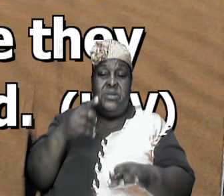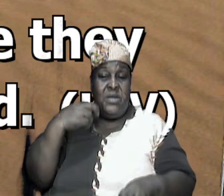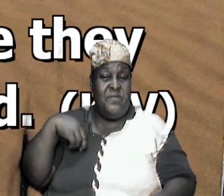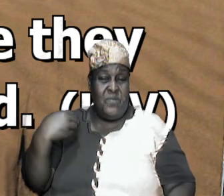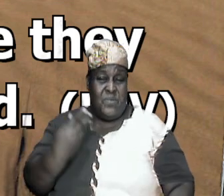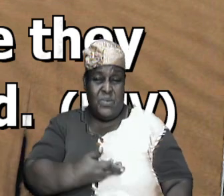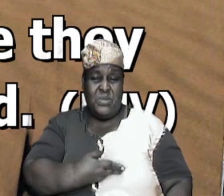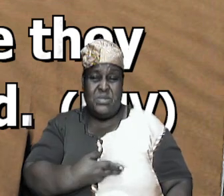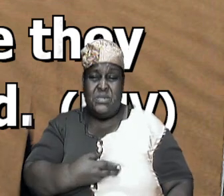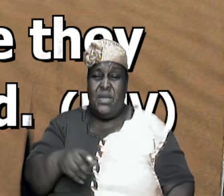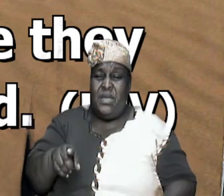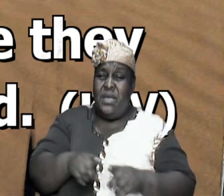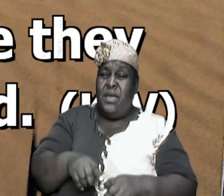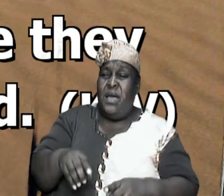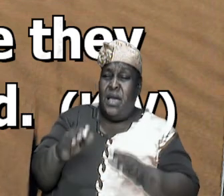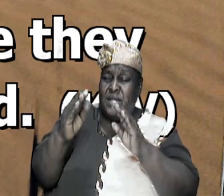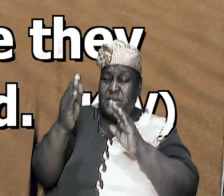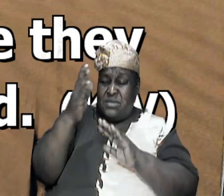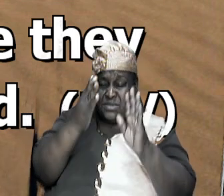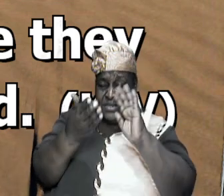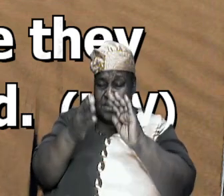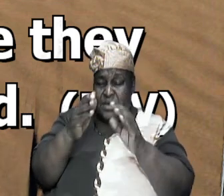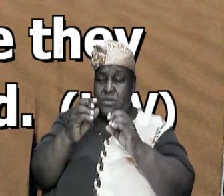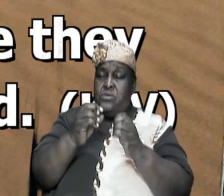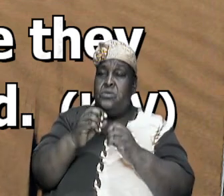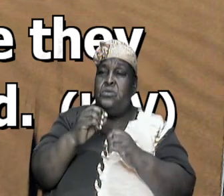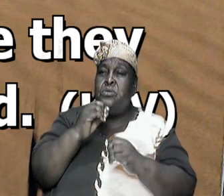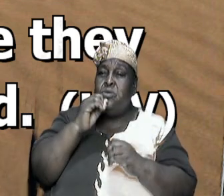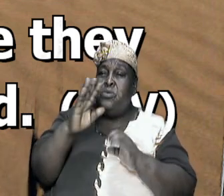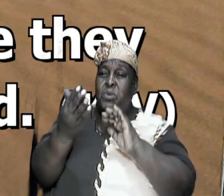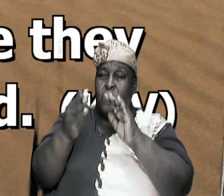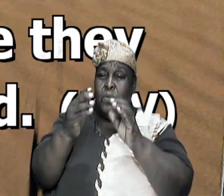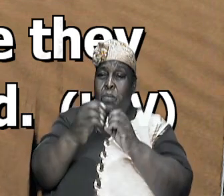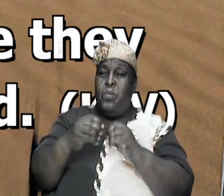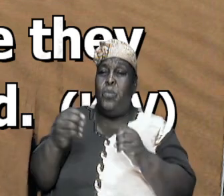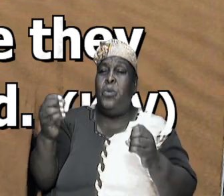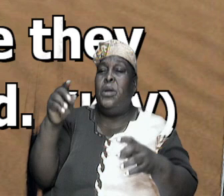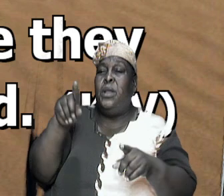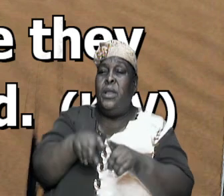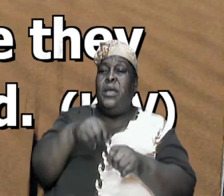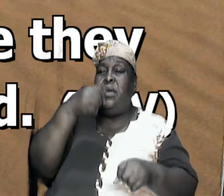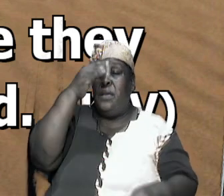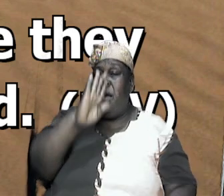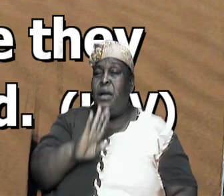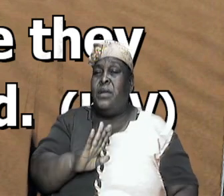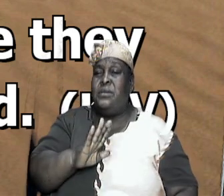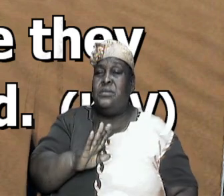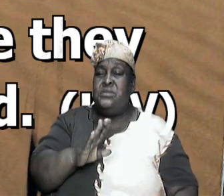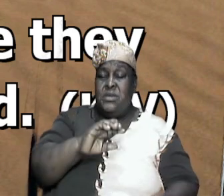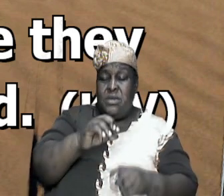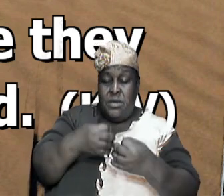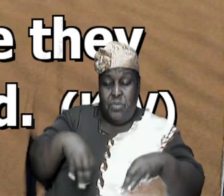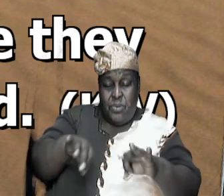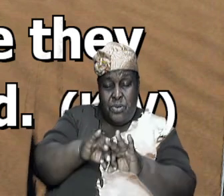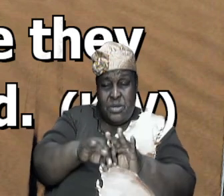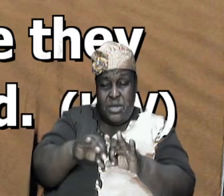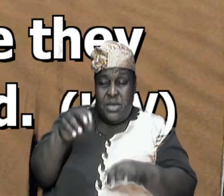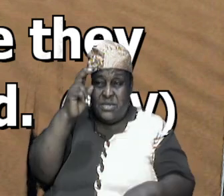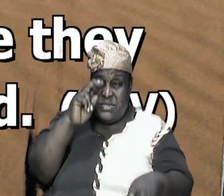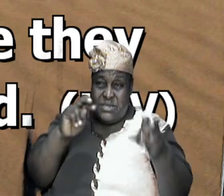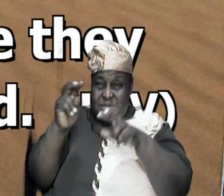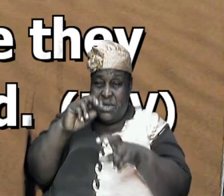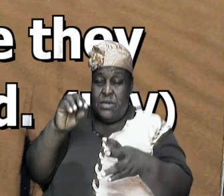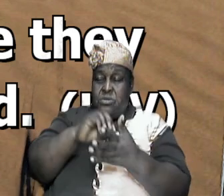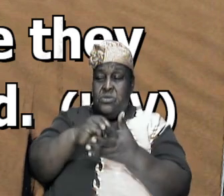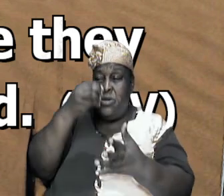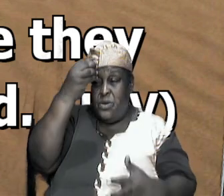we seek to become more like God, it is essential that we seek to